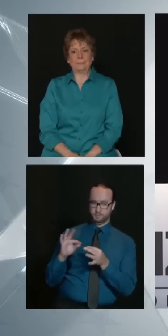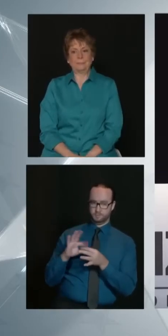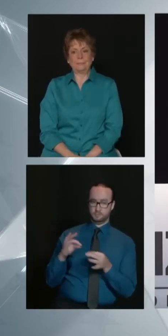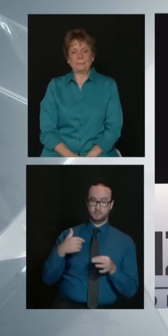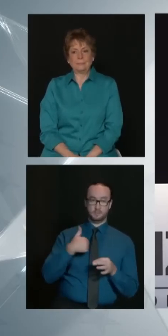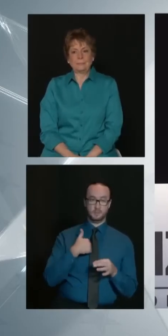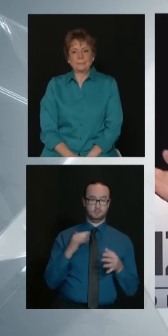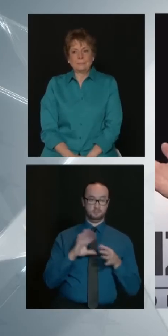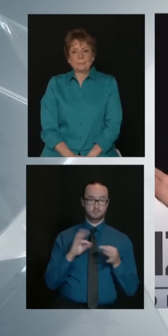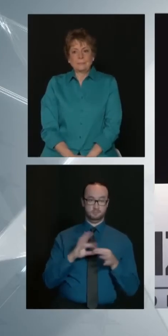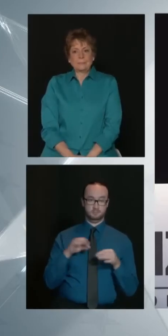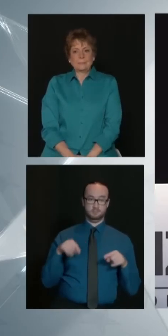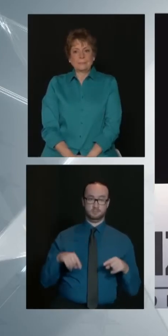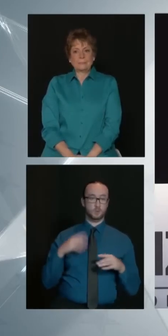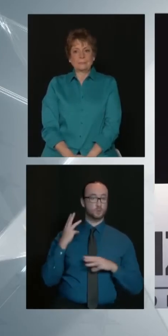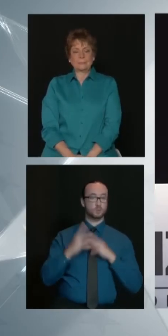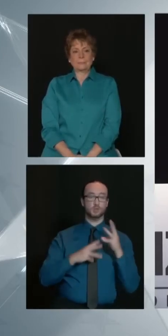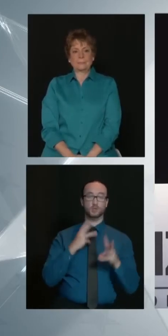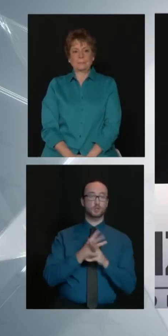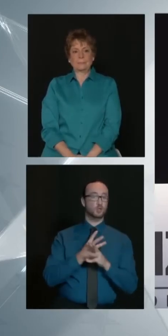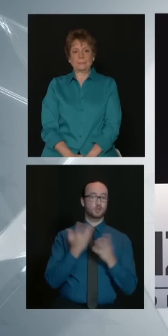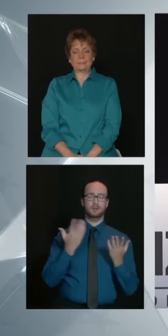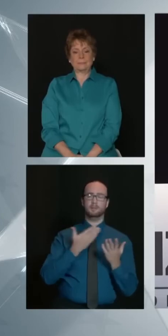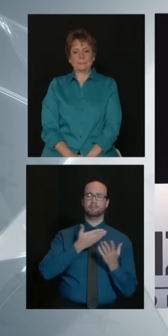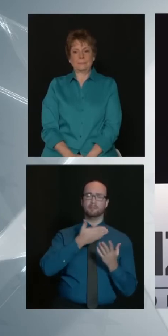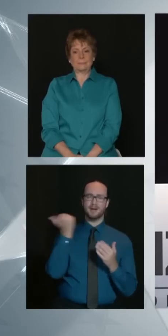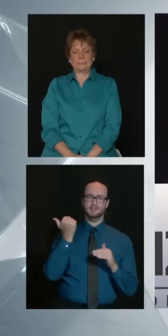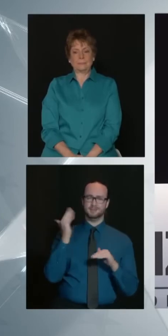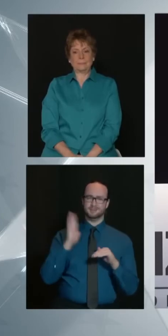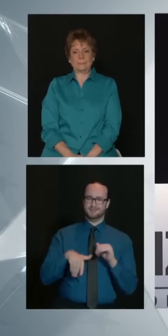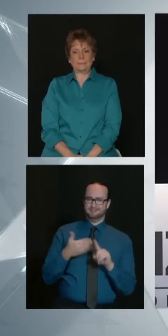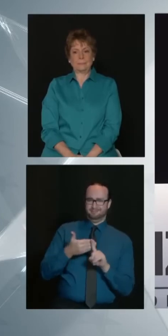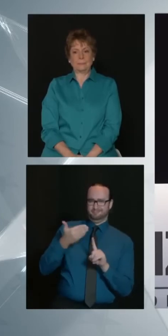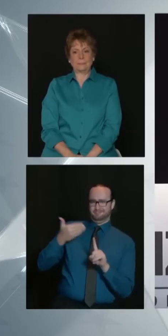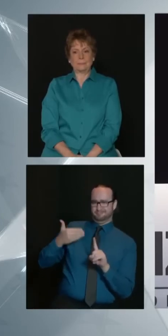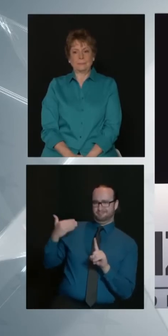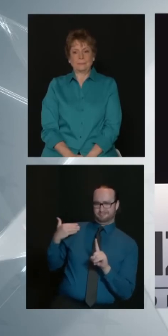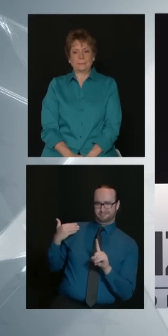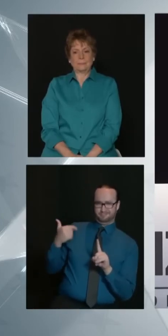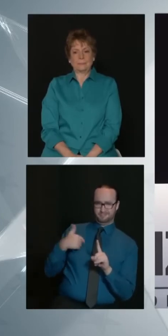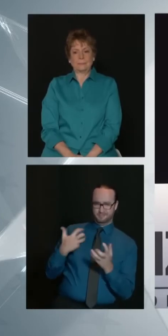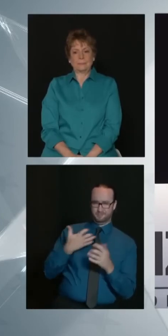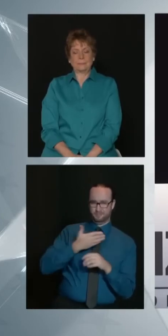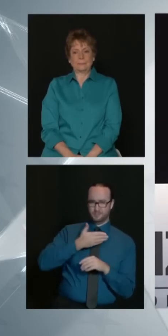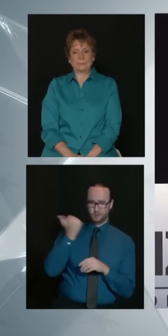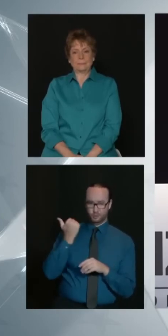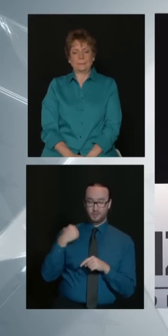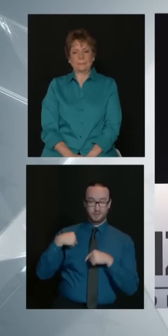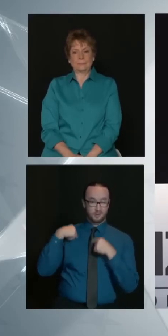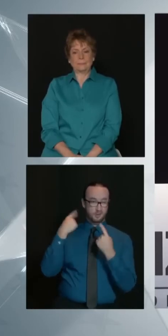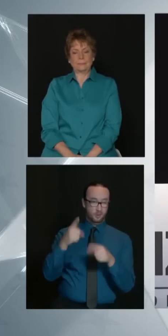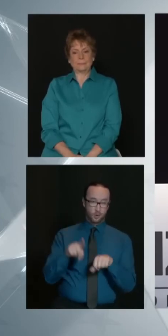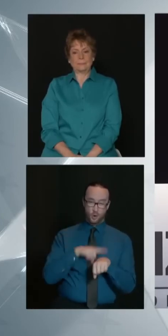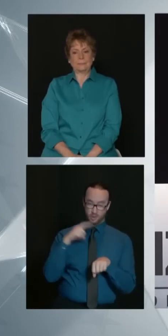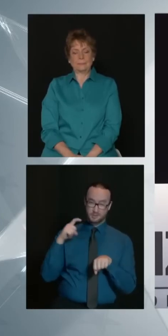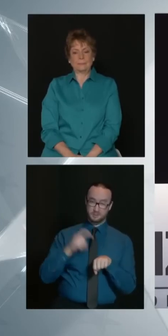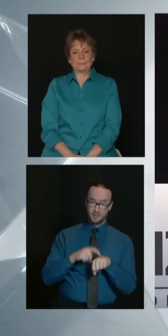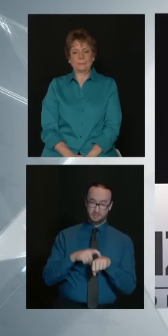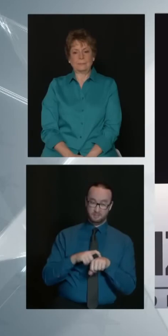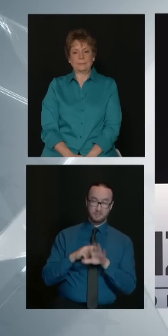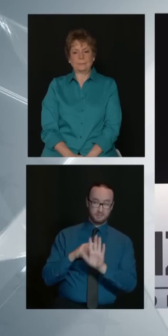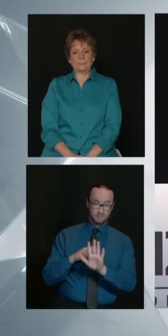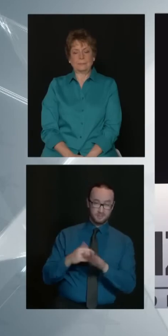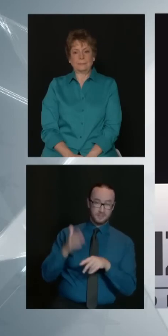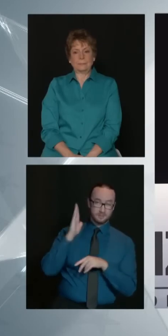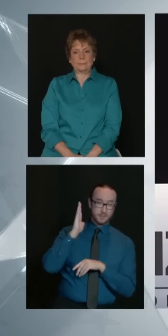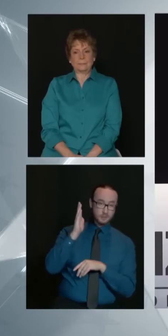I found it. We've been on the wrong course for a long time. We have very serious problems coming, and we're at a critically important